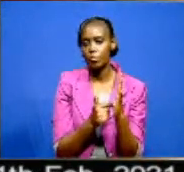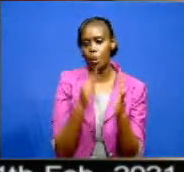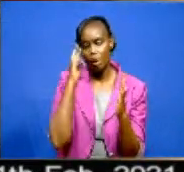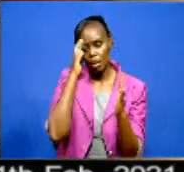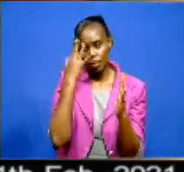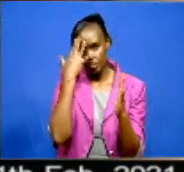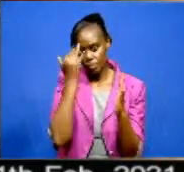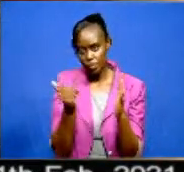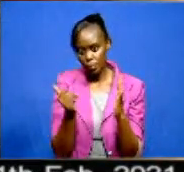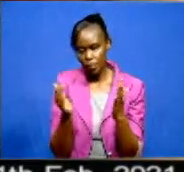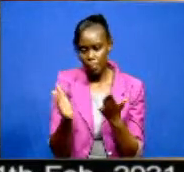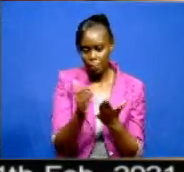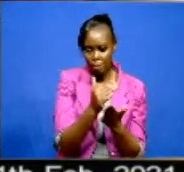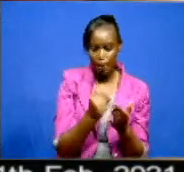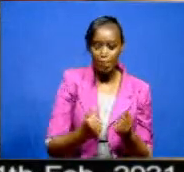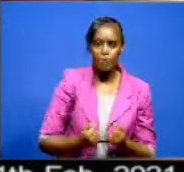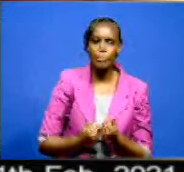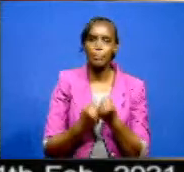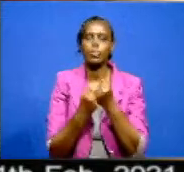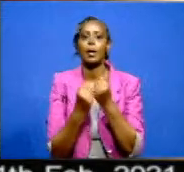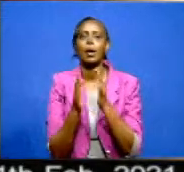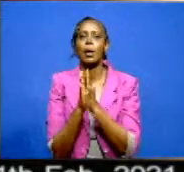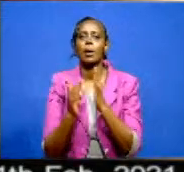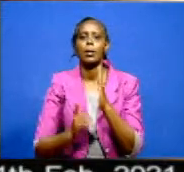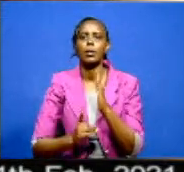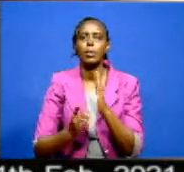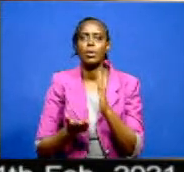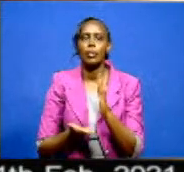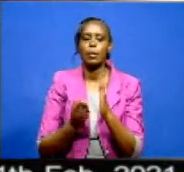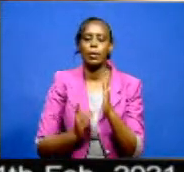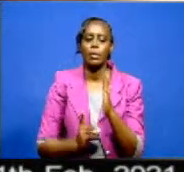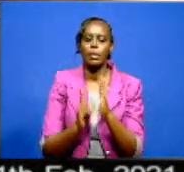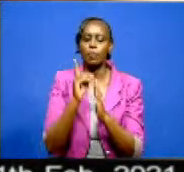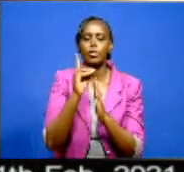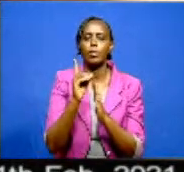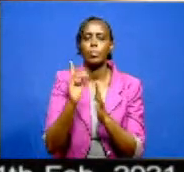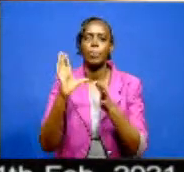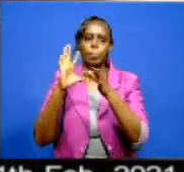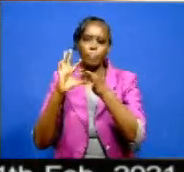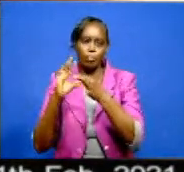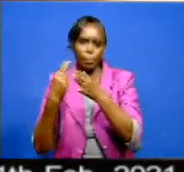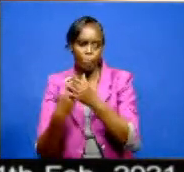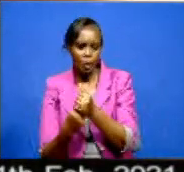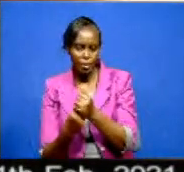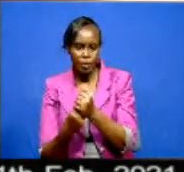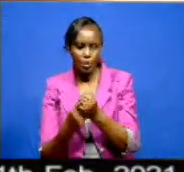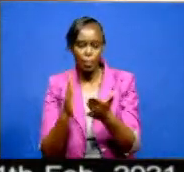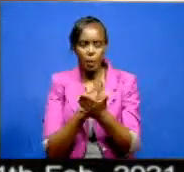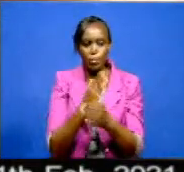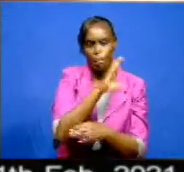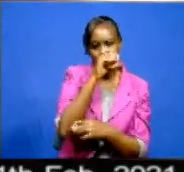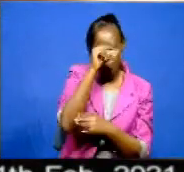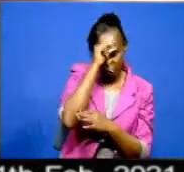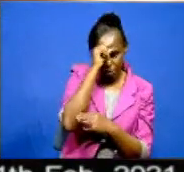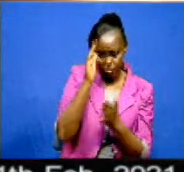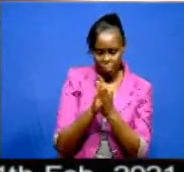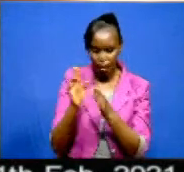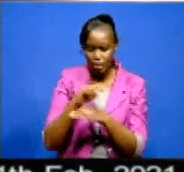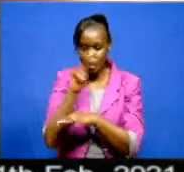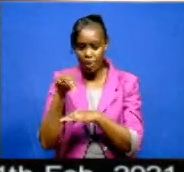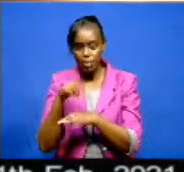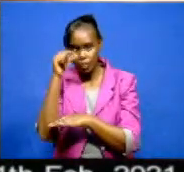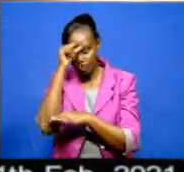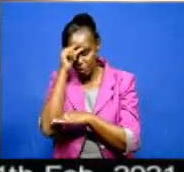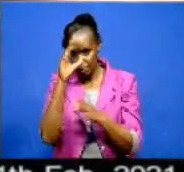for mobilizing support and developing partnership between national and county governments,